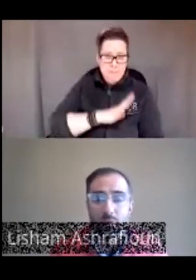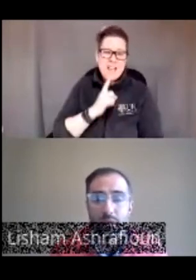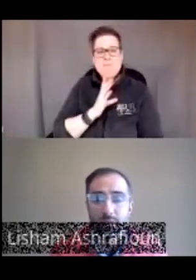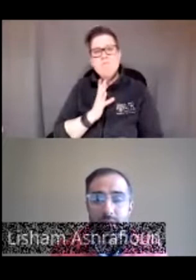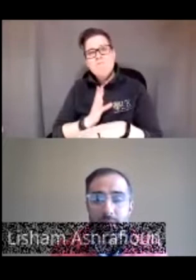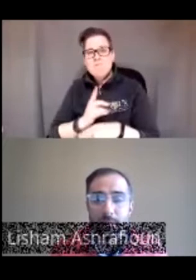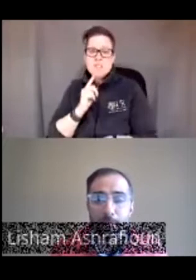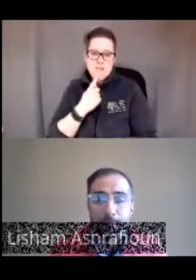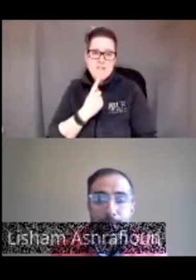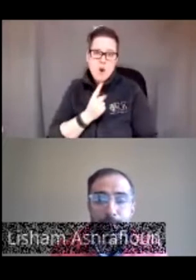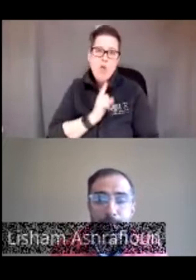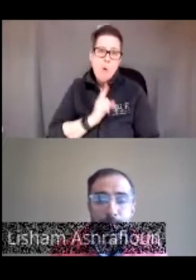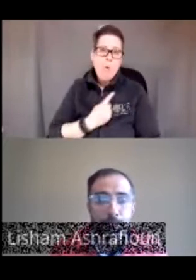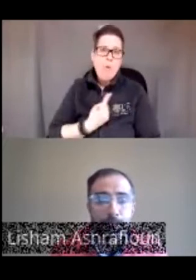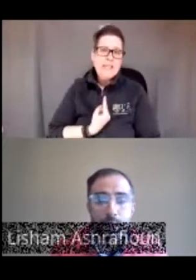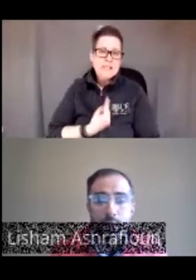severe loneliness.